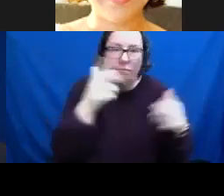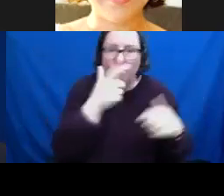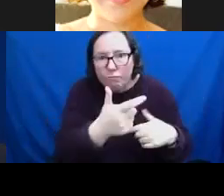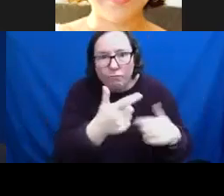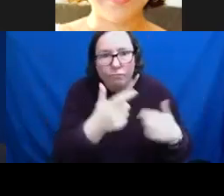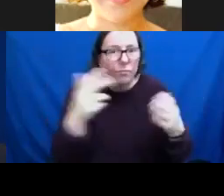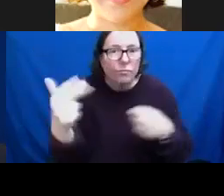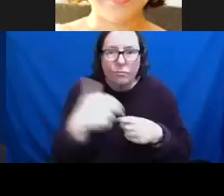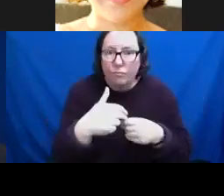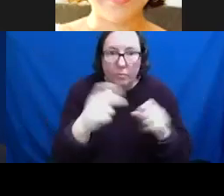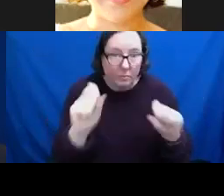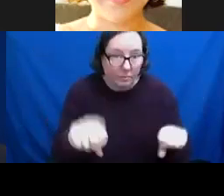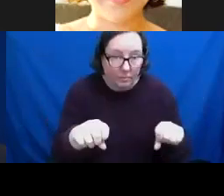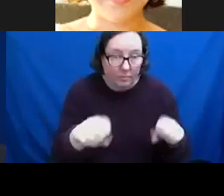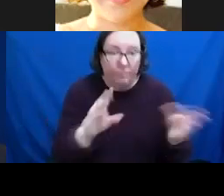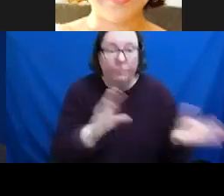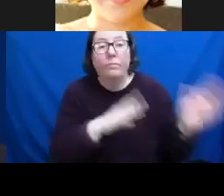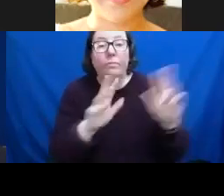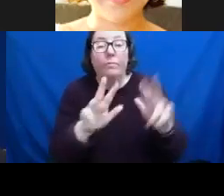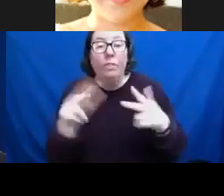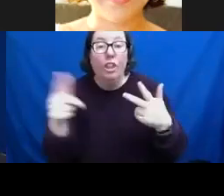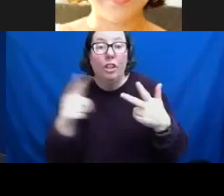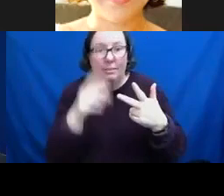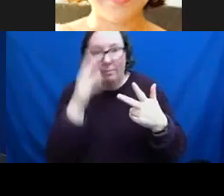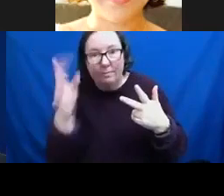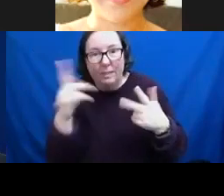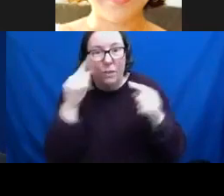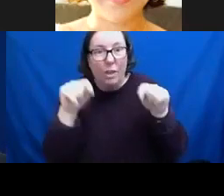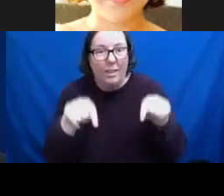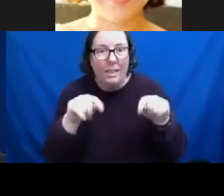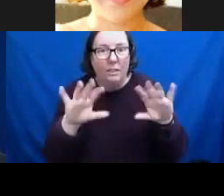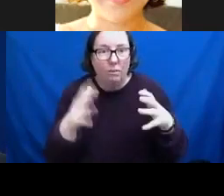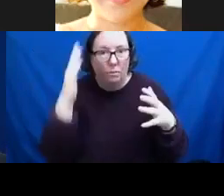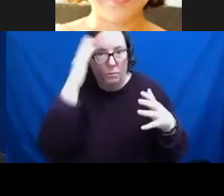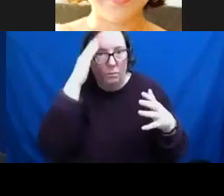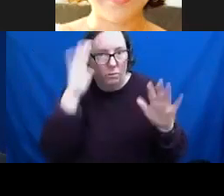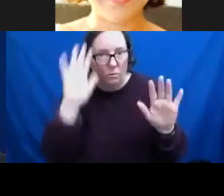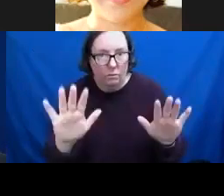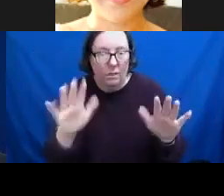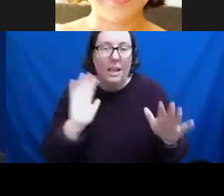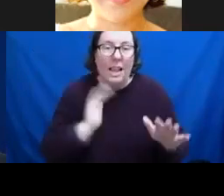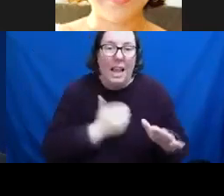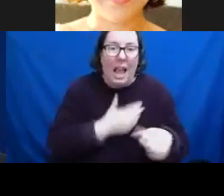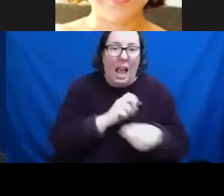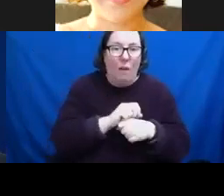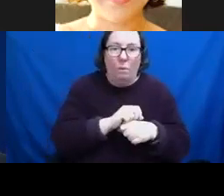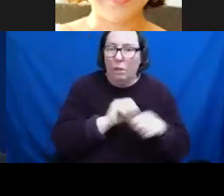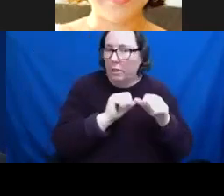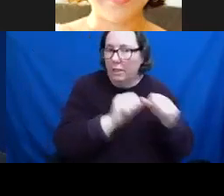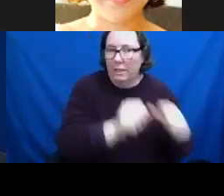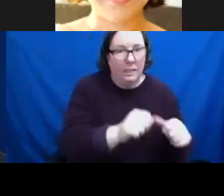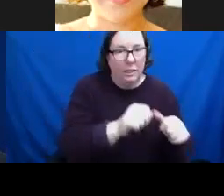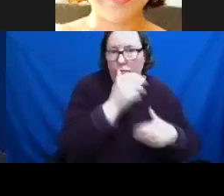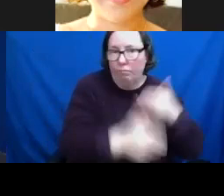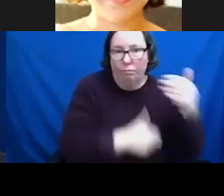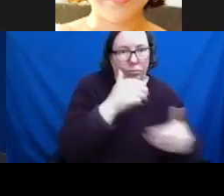Thirdly, and probably most important for this body to know, is that our work continues. And so